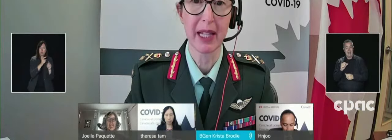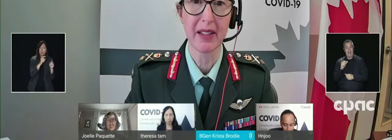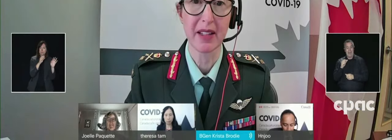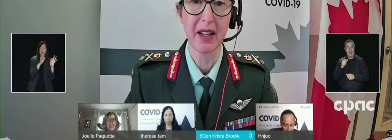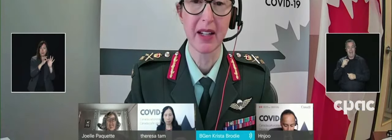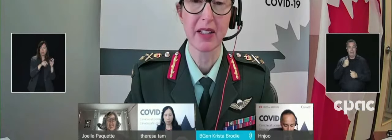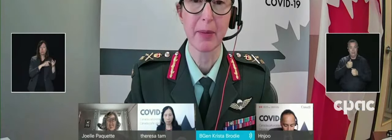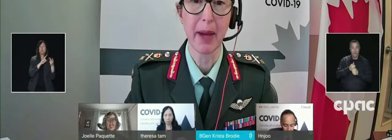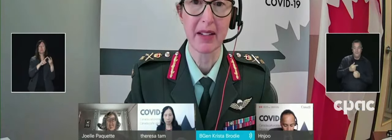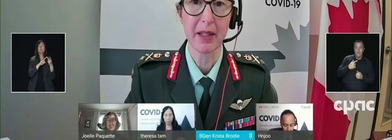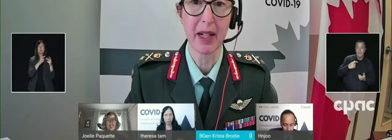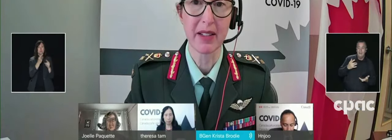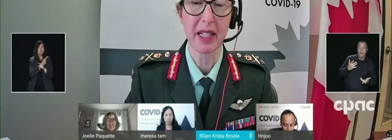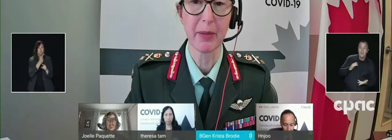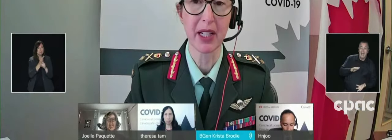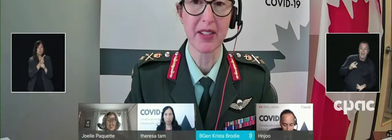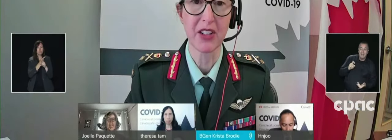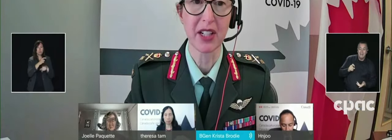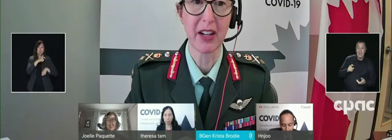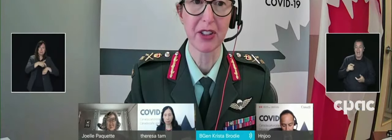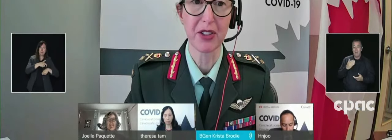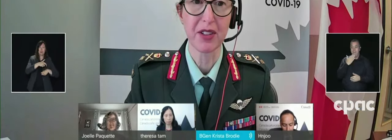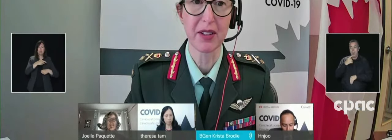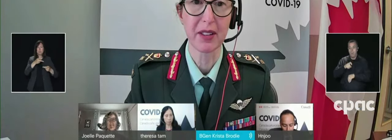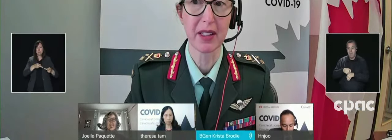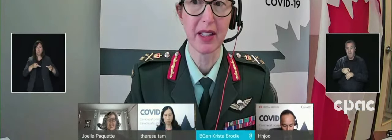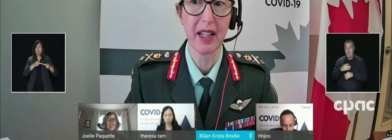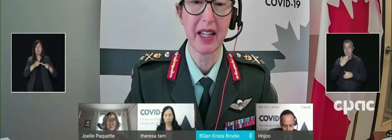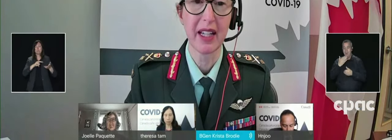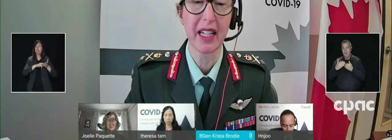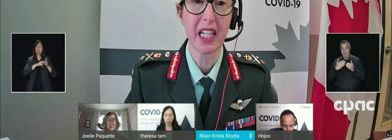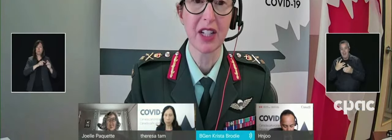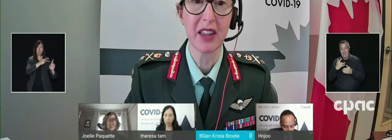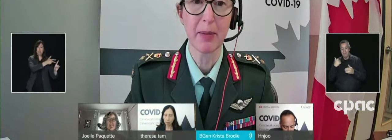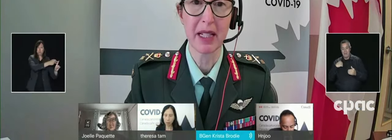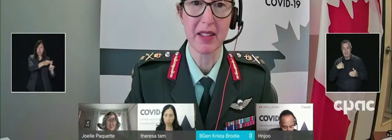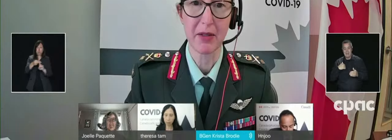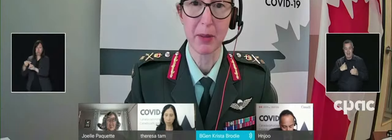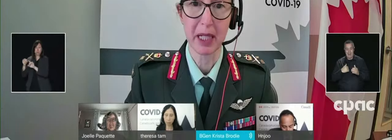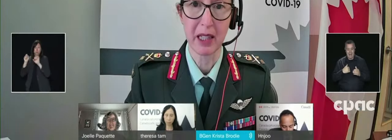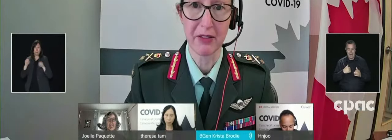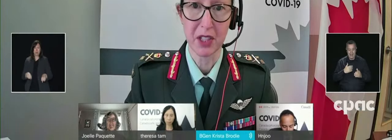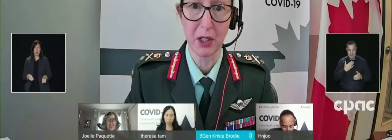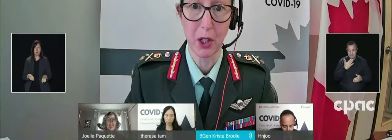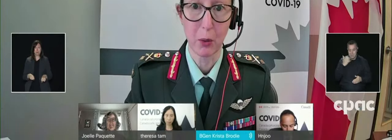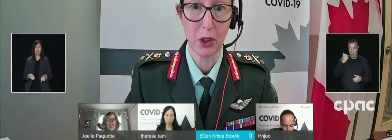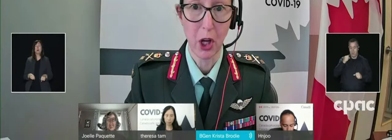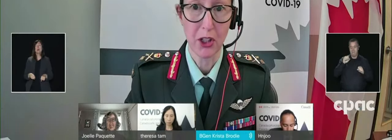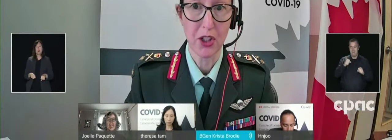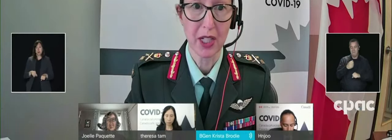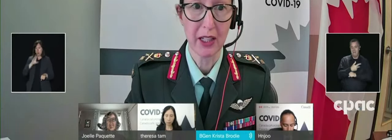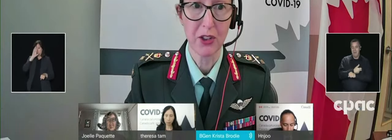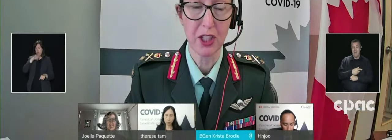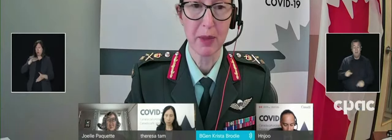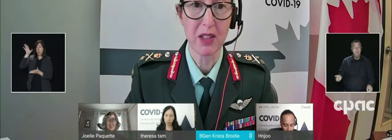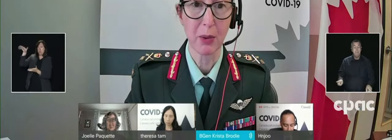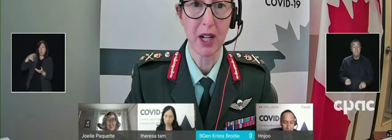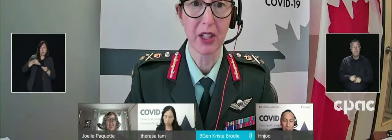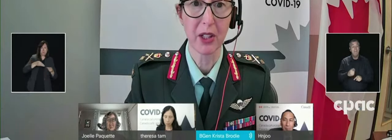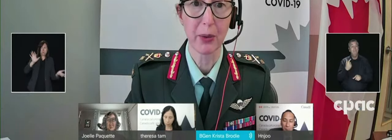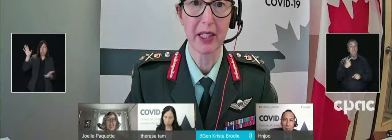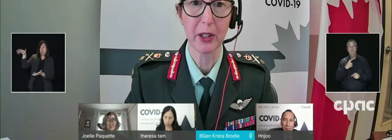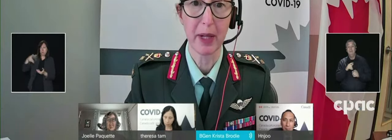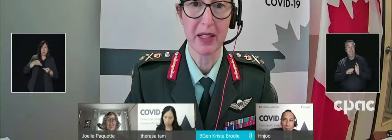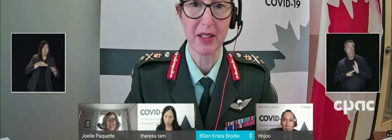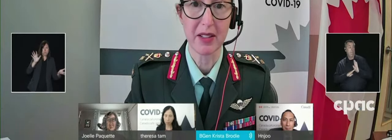time and place to maximize immunization efforts. Even in the midst of the big lift, with large-scale shipments